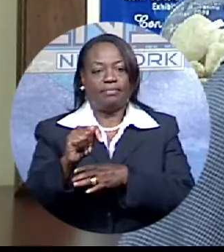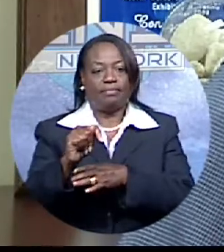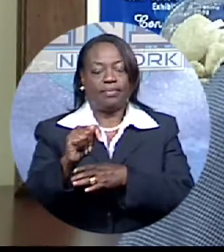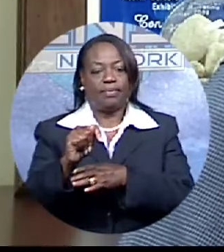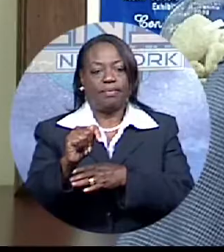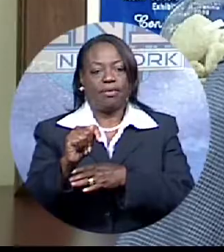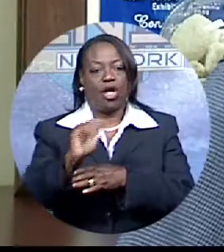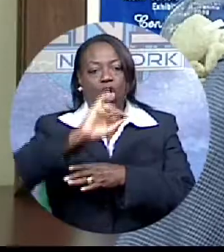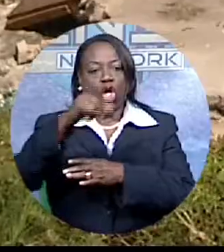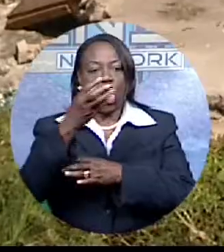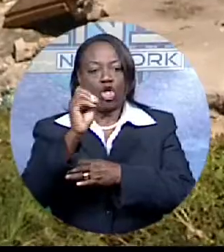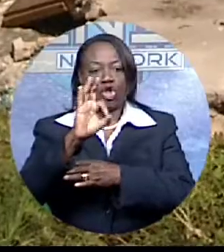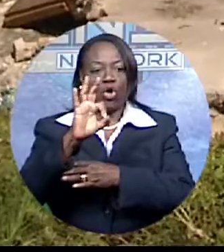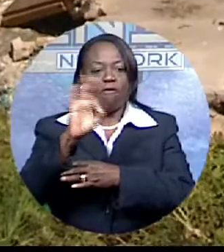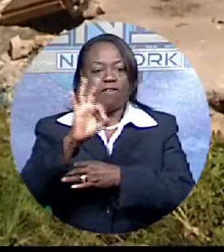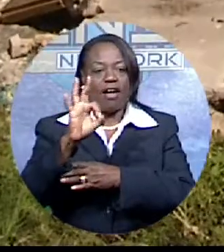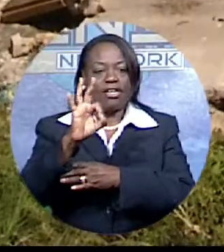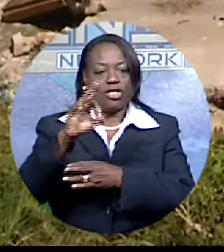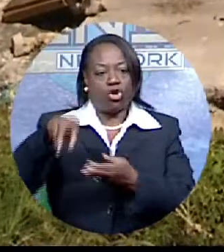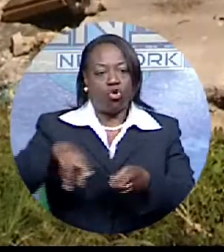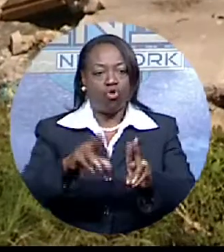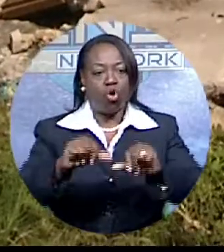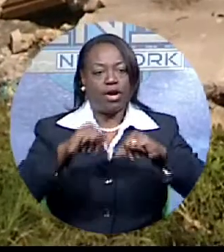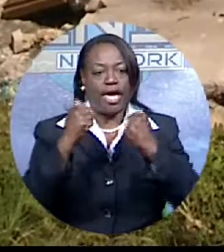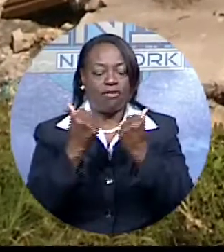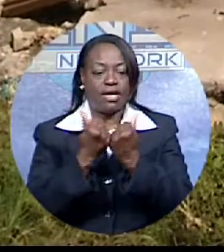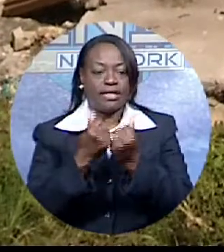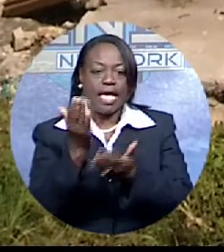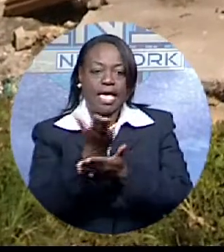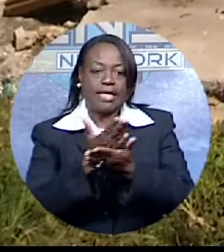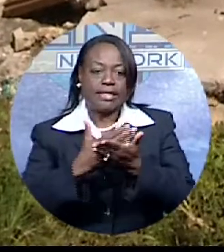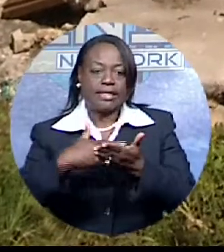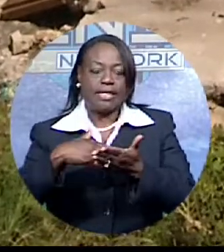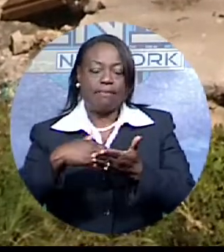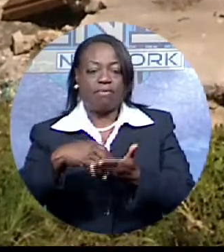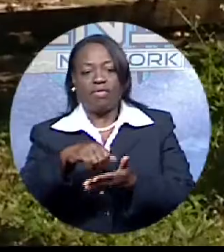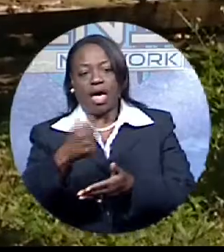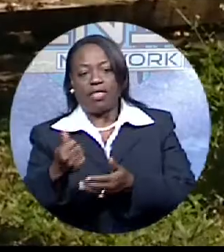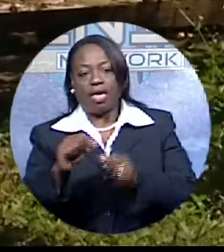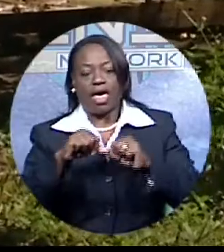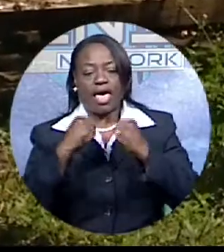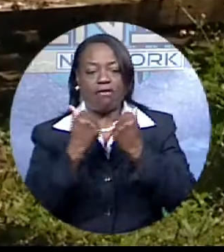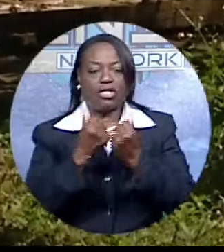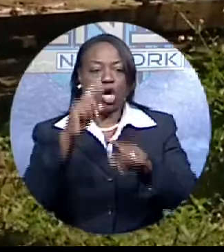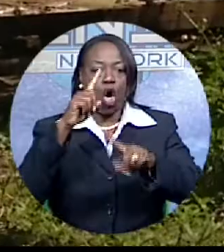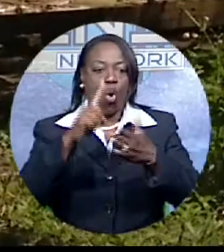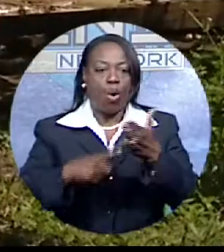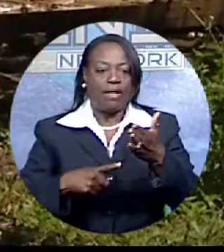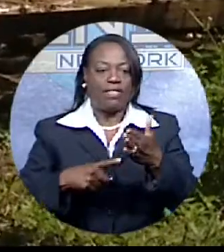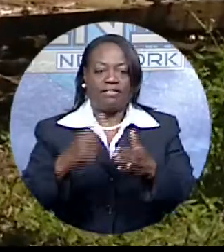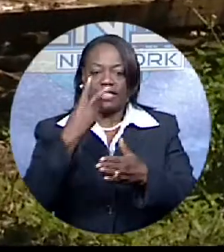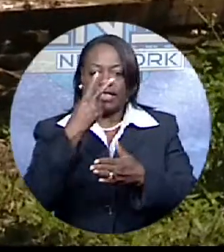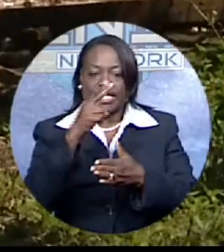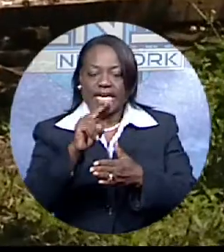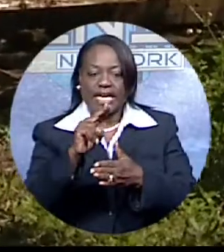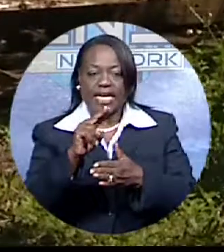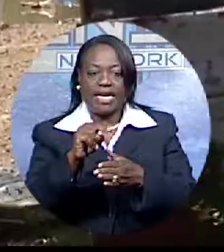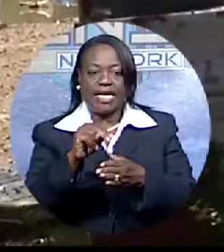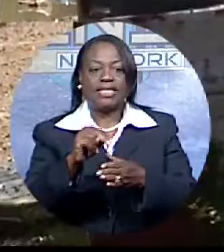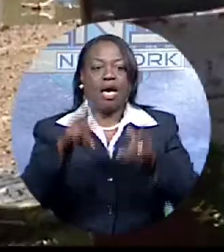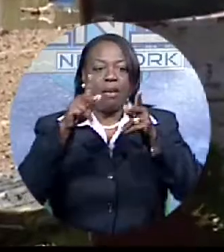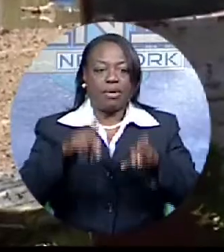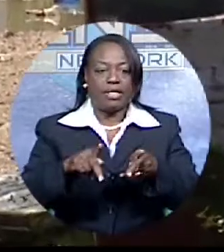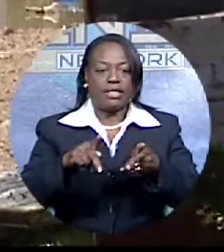in the Joe Farrington Road areas. Some of those other areas, they haven't. What they have seen, what they came across were where persons had